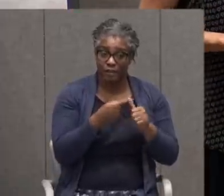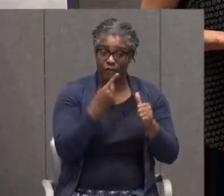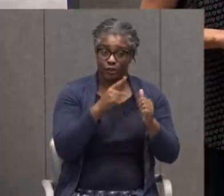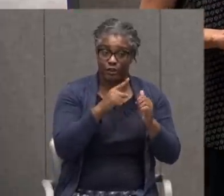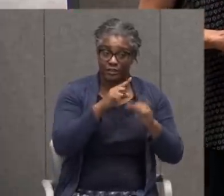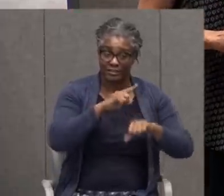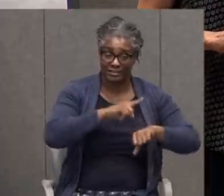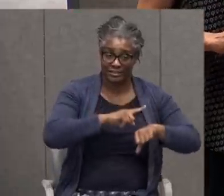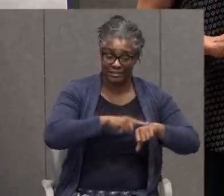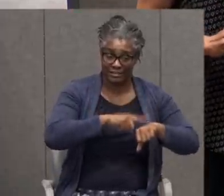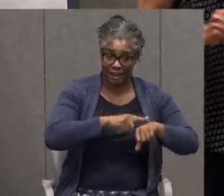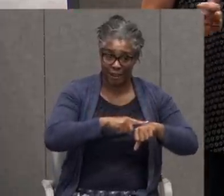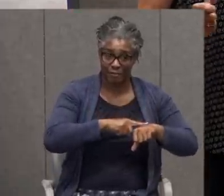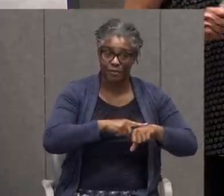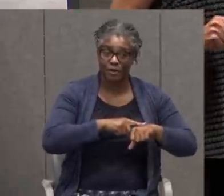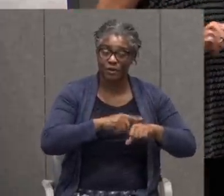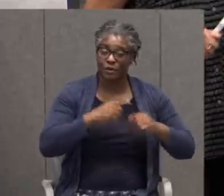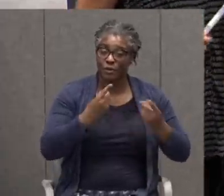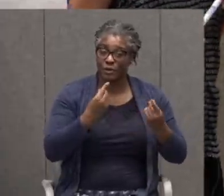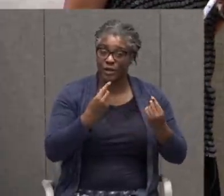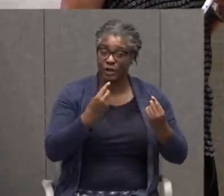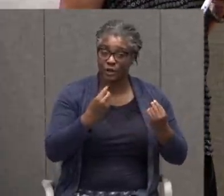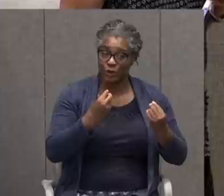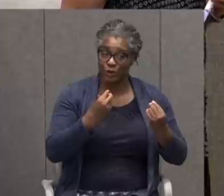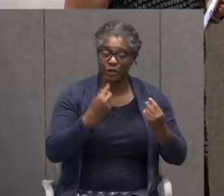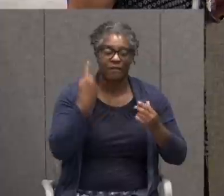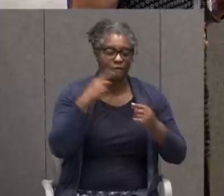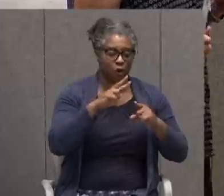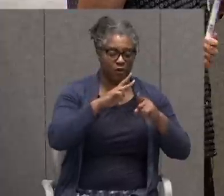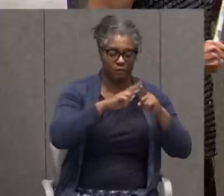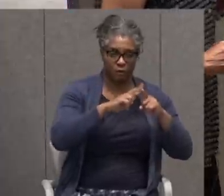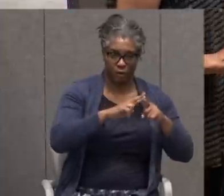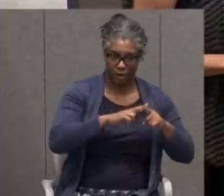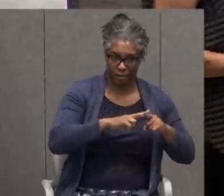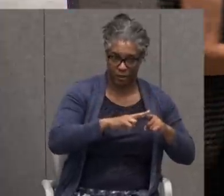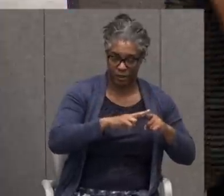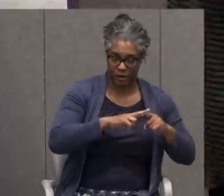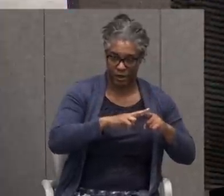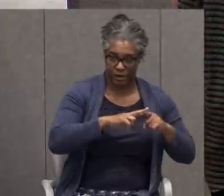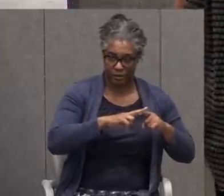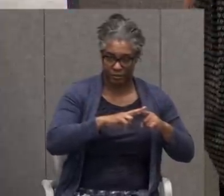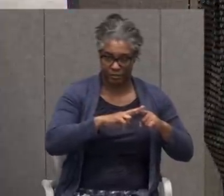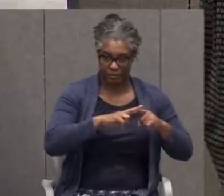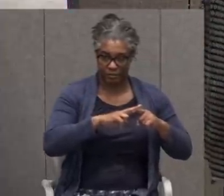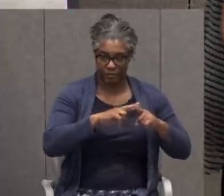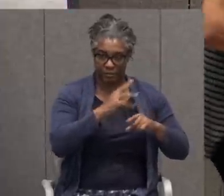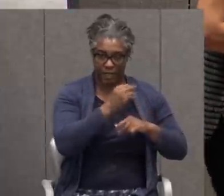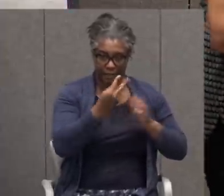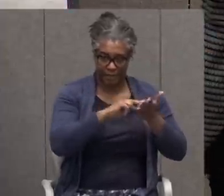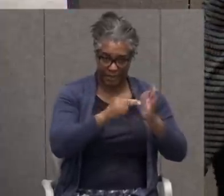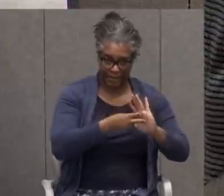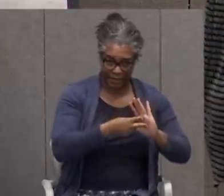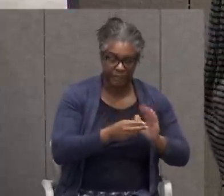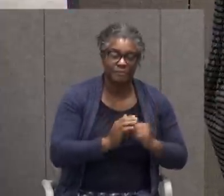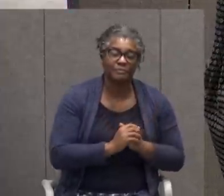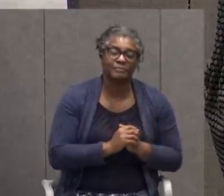you're absolutely right. All right, so let's do our first reading on fossils. The title is